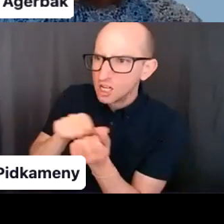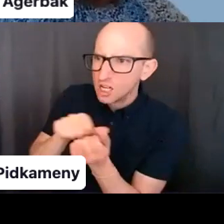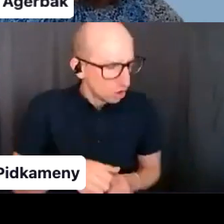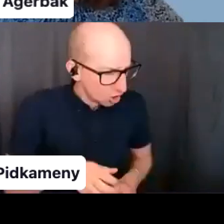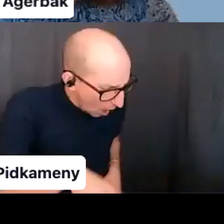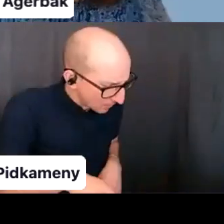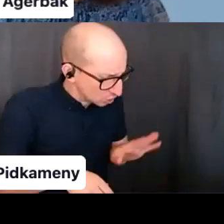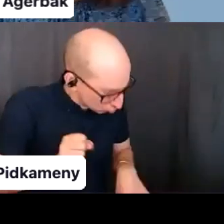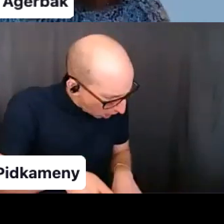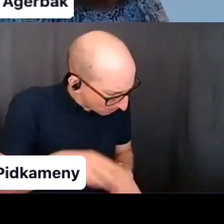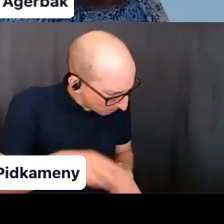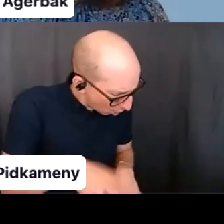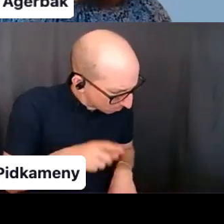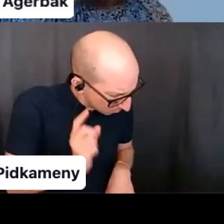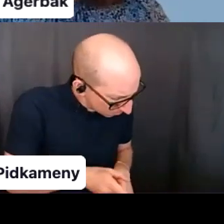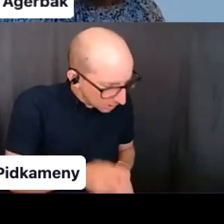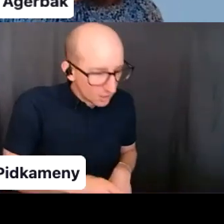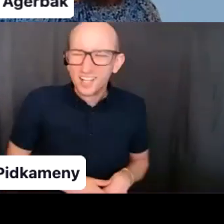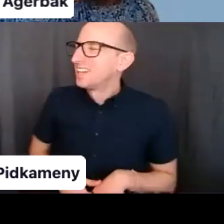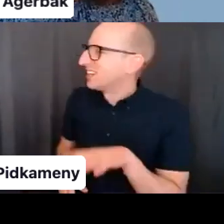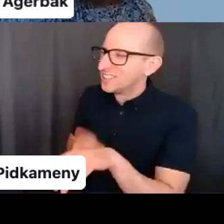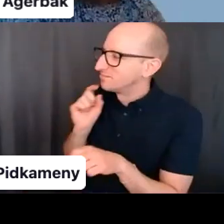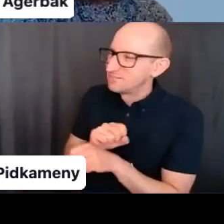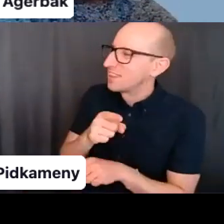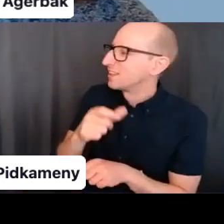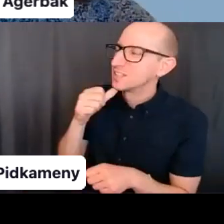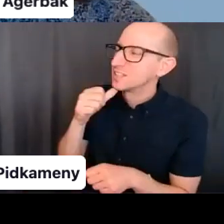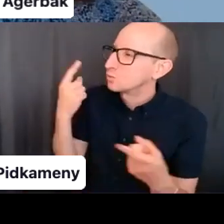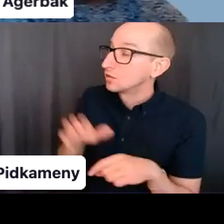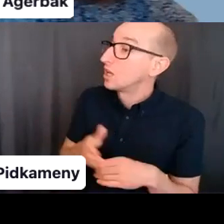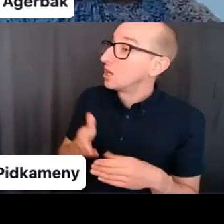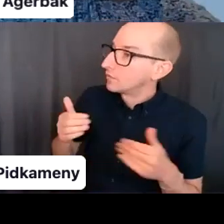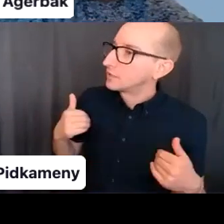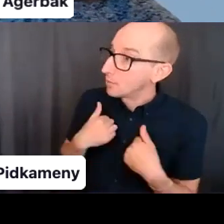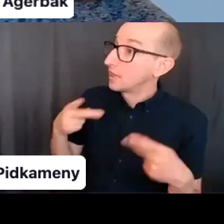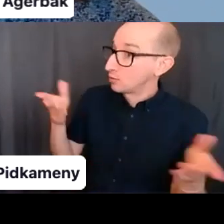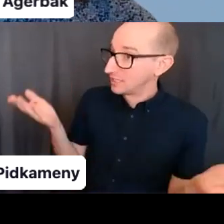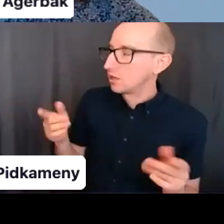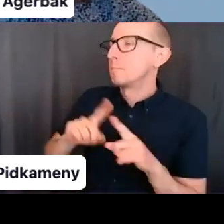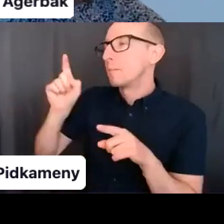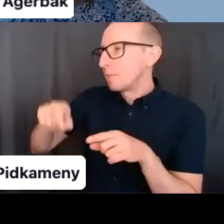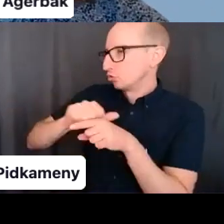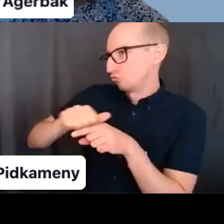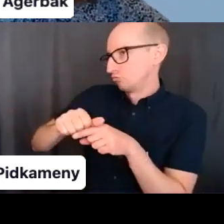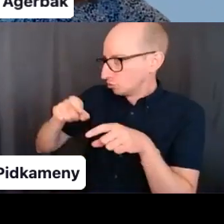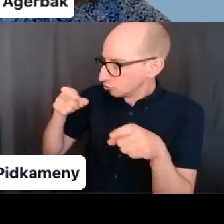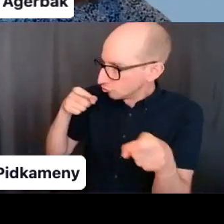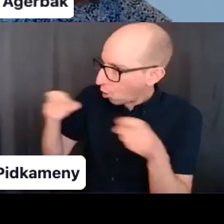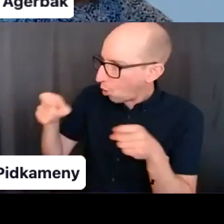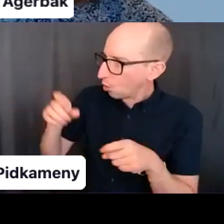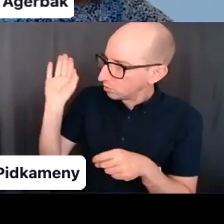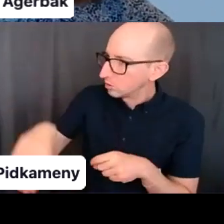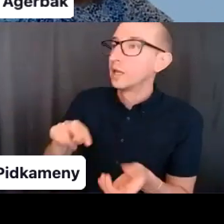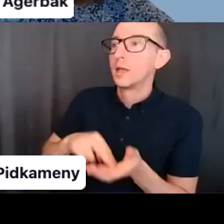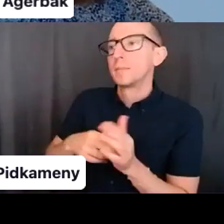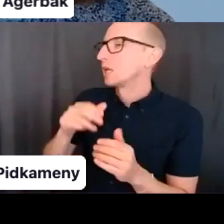drop. Actually, this isn't going to work. Service animals are allowed here, but they have to be kept under control, which includes not licking or touching